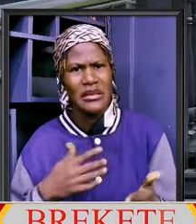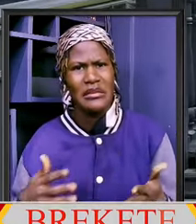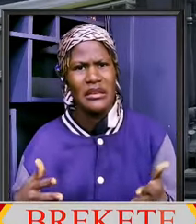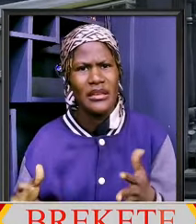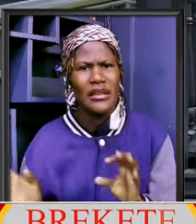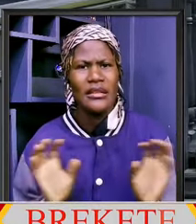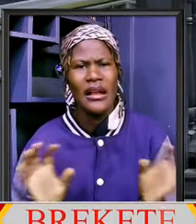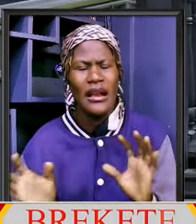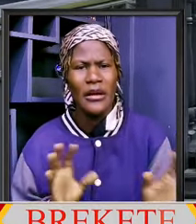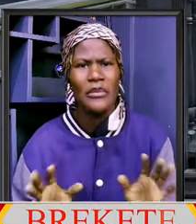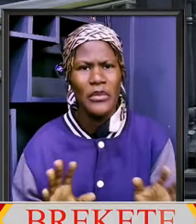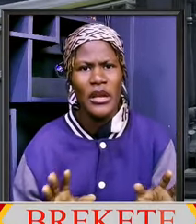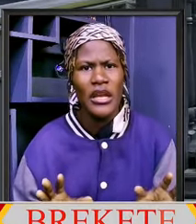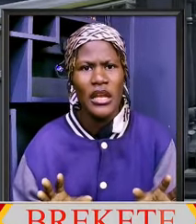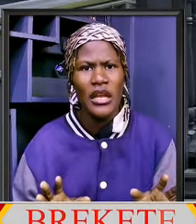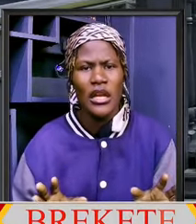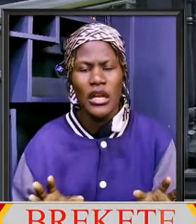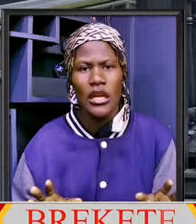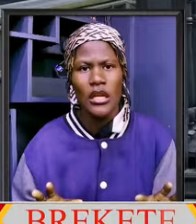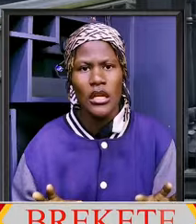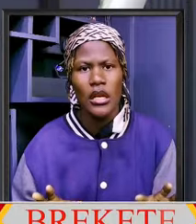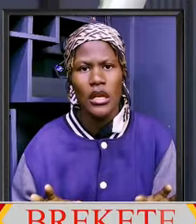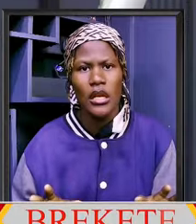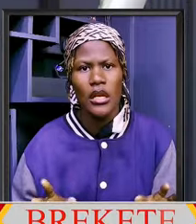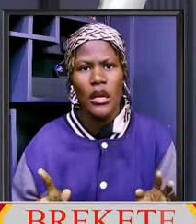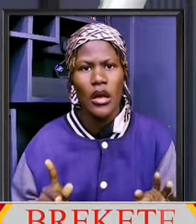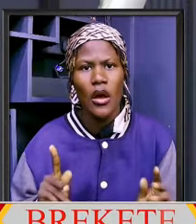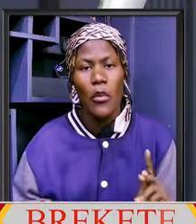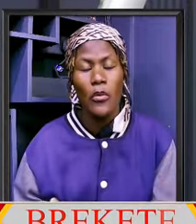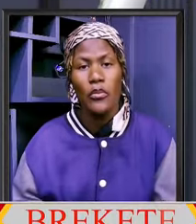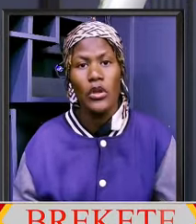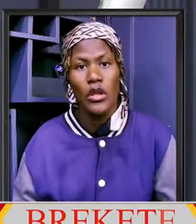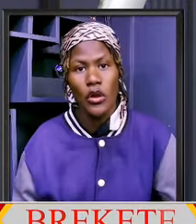human beings, no, they celebrate public holidays.